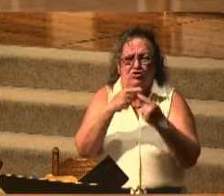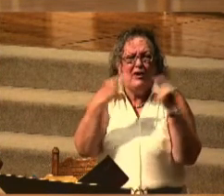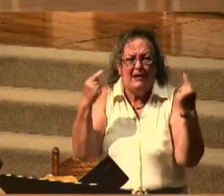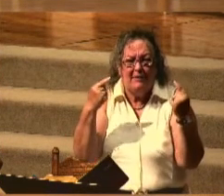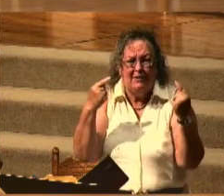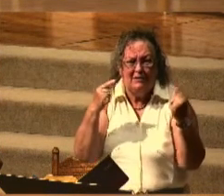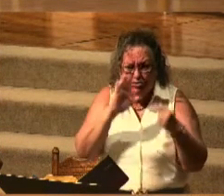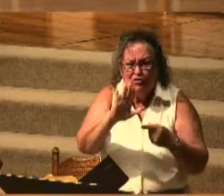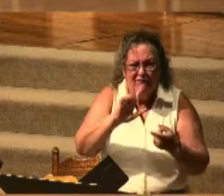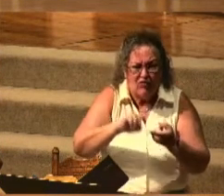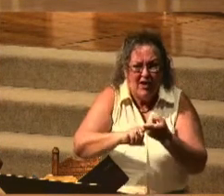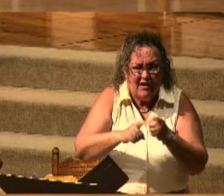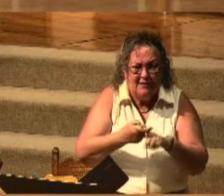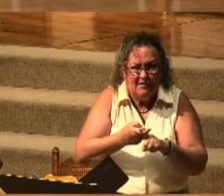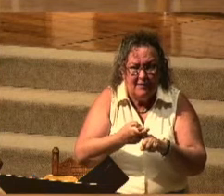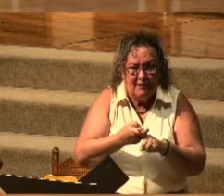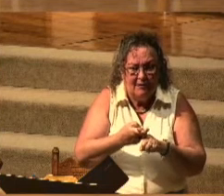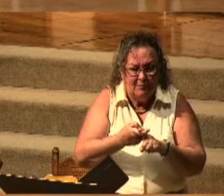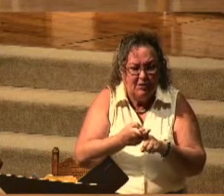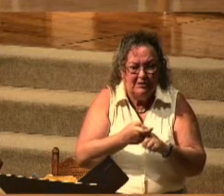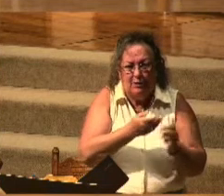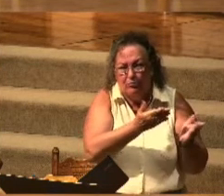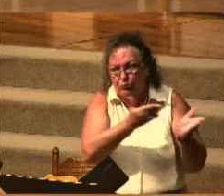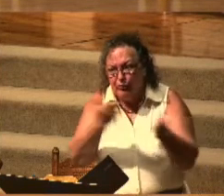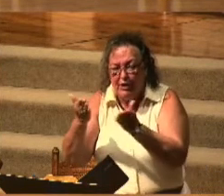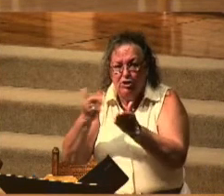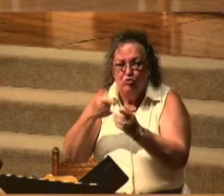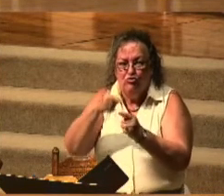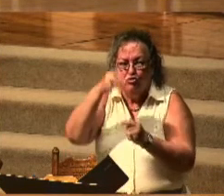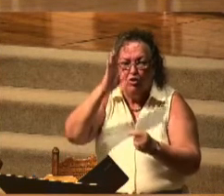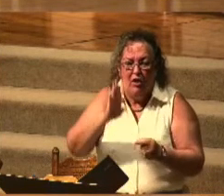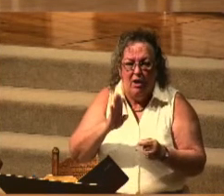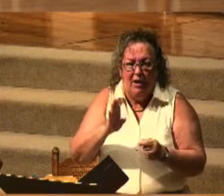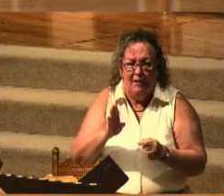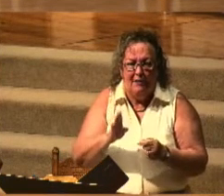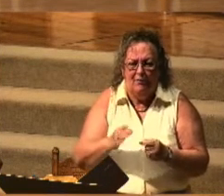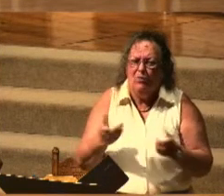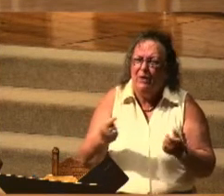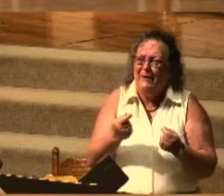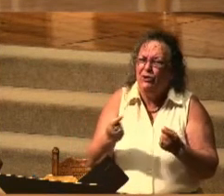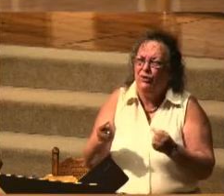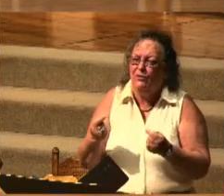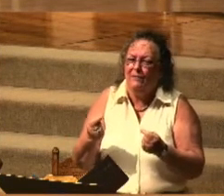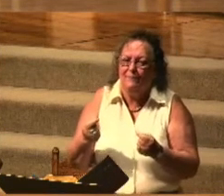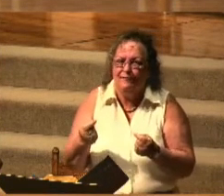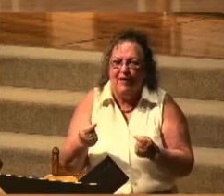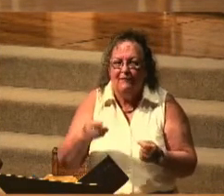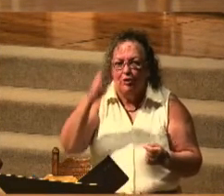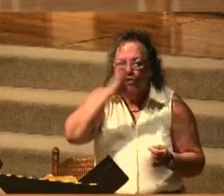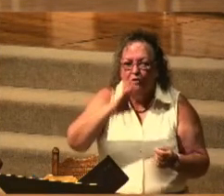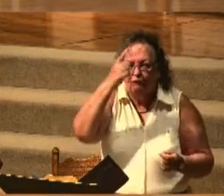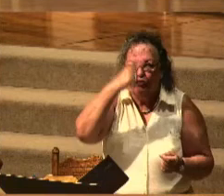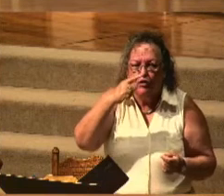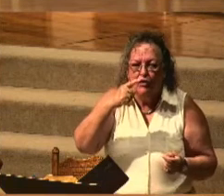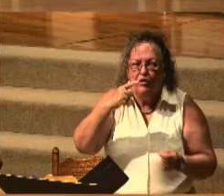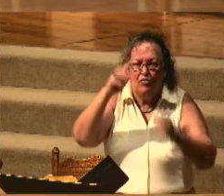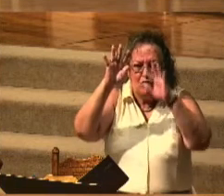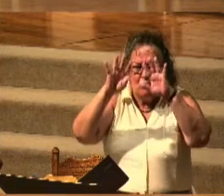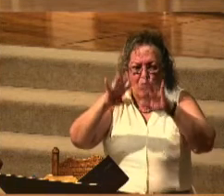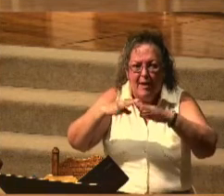friend. It'll run you to God when nothing else will. What have I got to do? I just have to look for the rainbow. That's